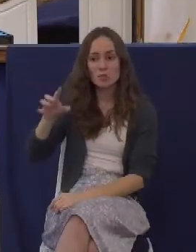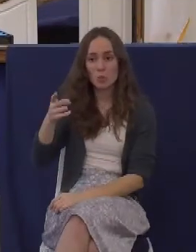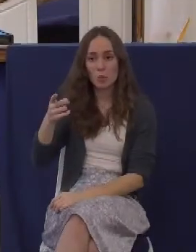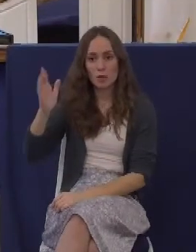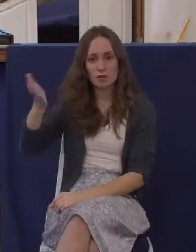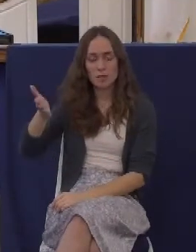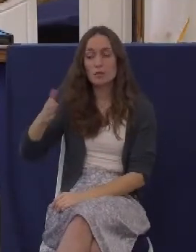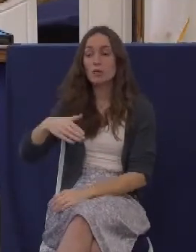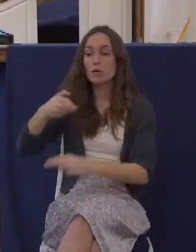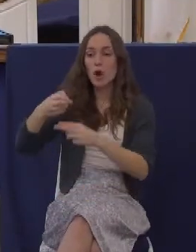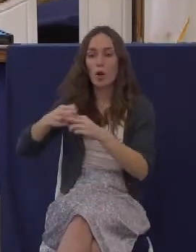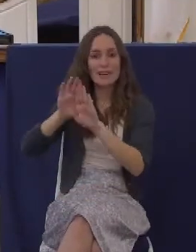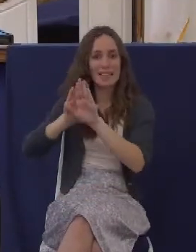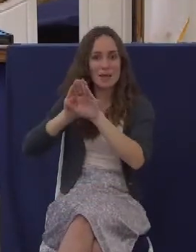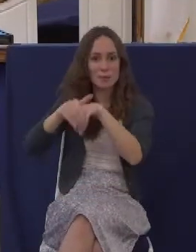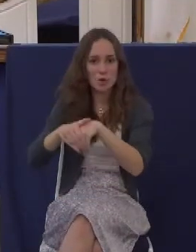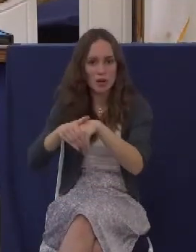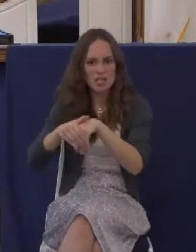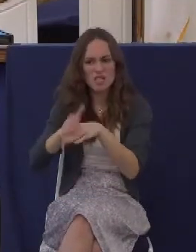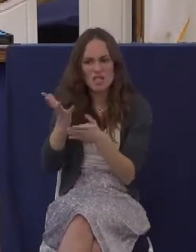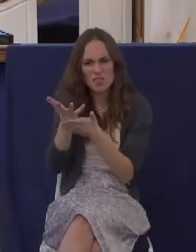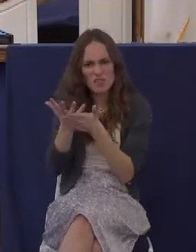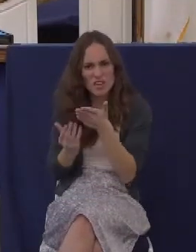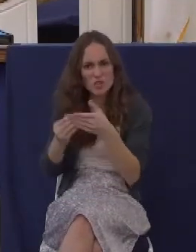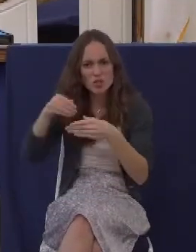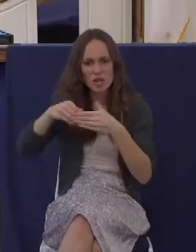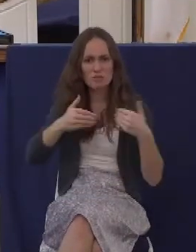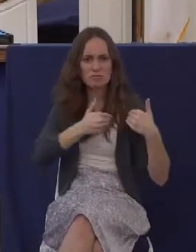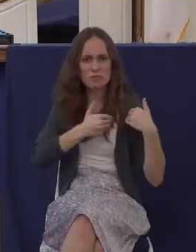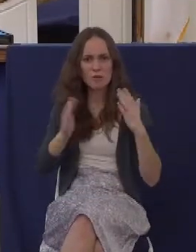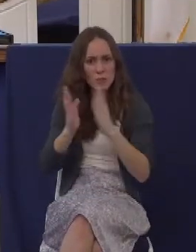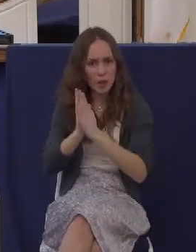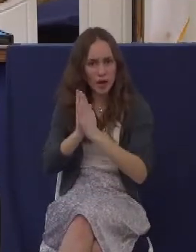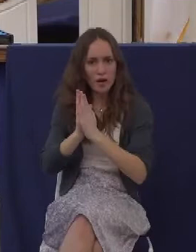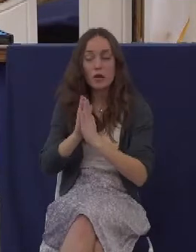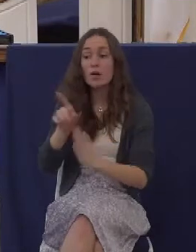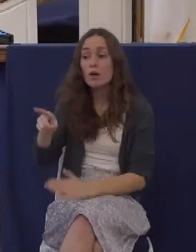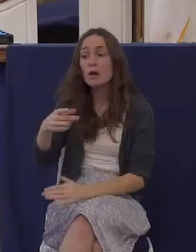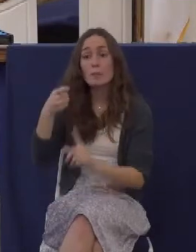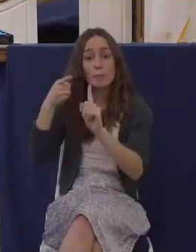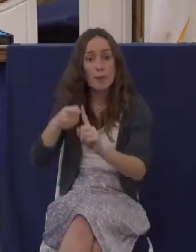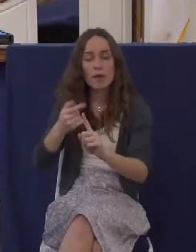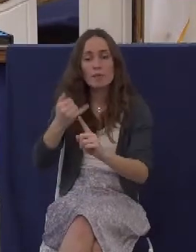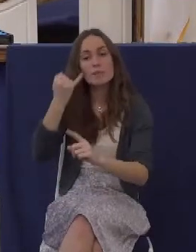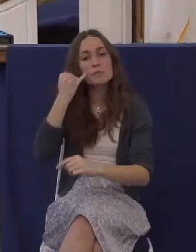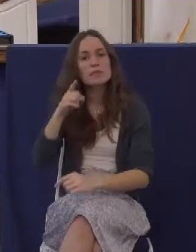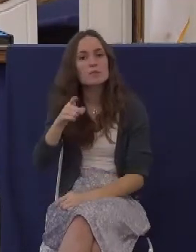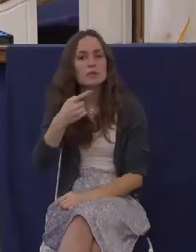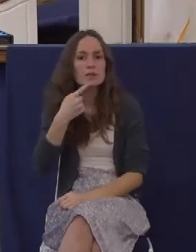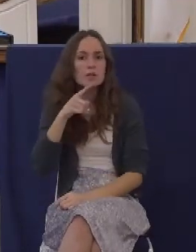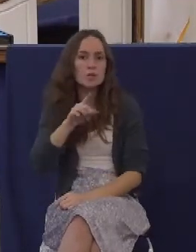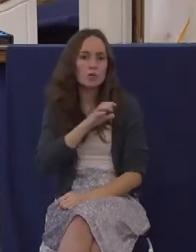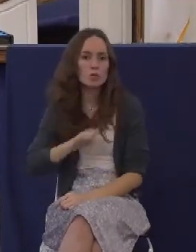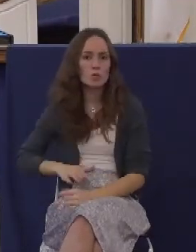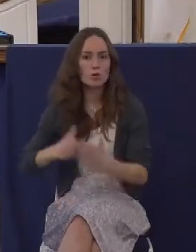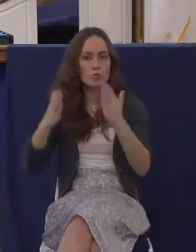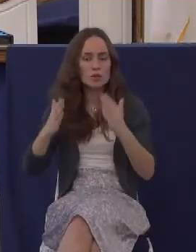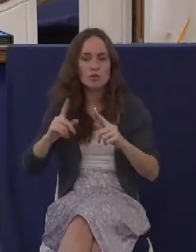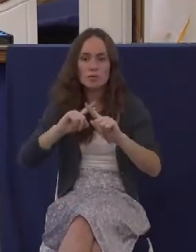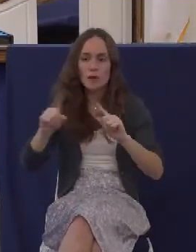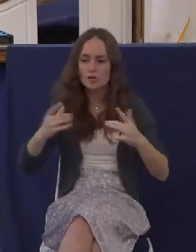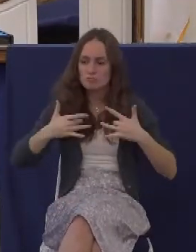Prayer. And the whole thesis of the sermon is that those who call themselves Christians and do not engage in